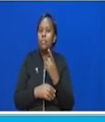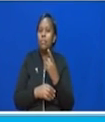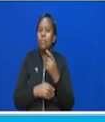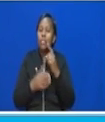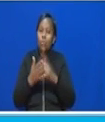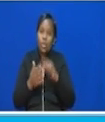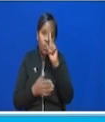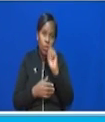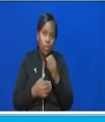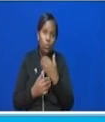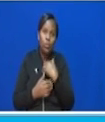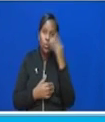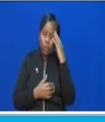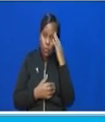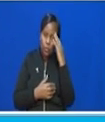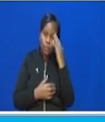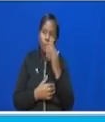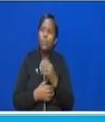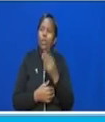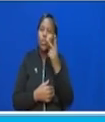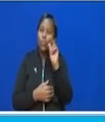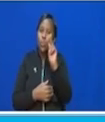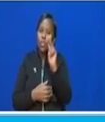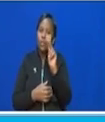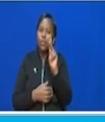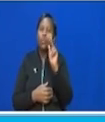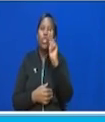what the question is asking us. 2 kilograms,